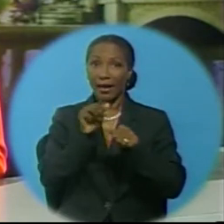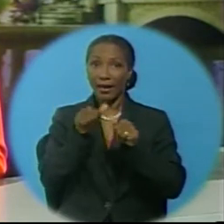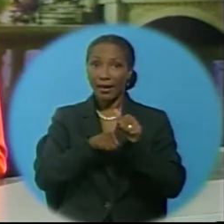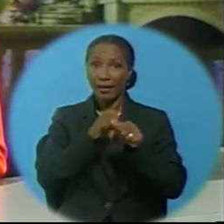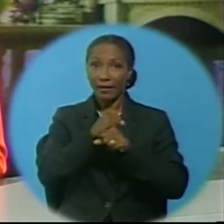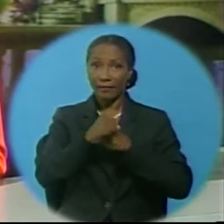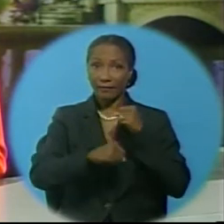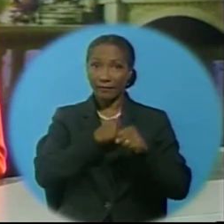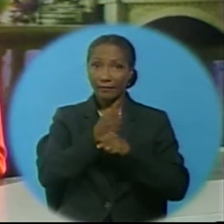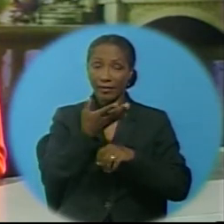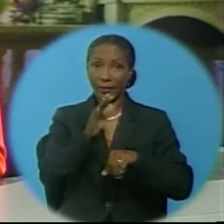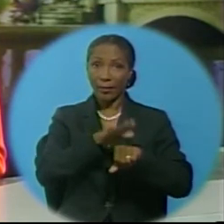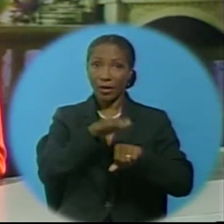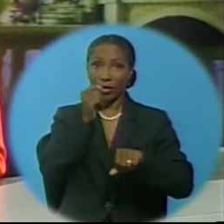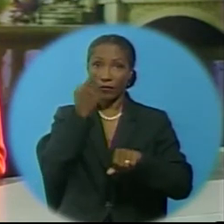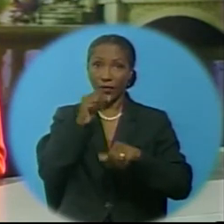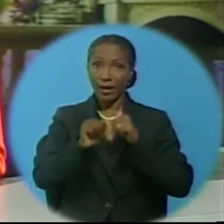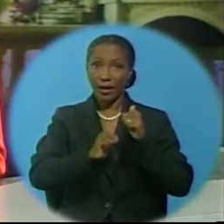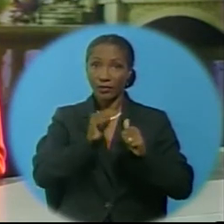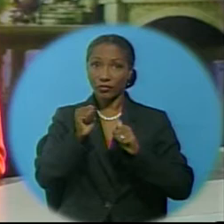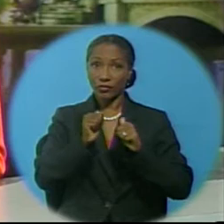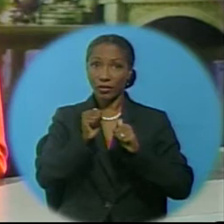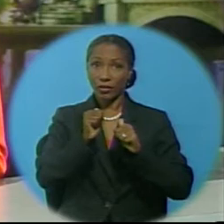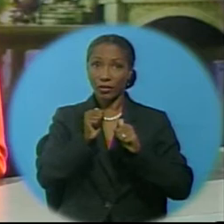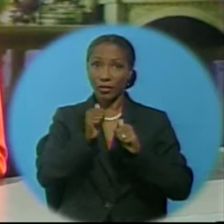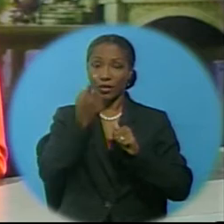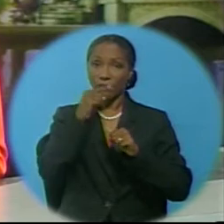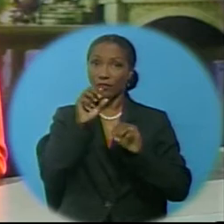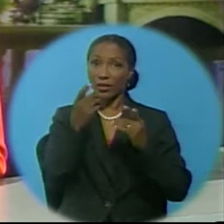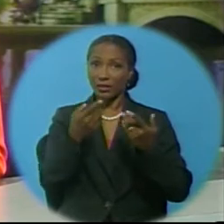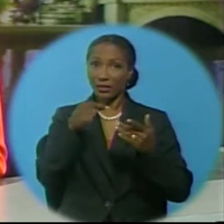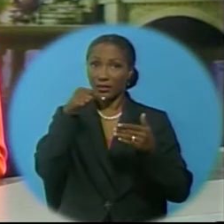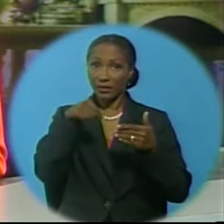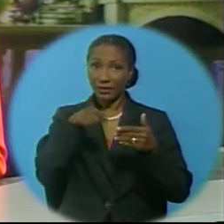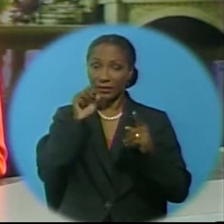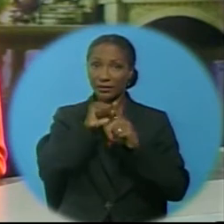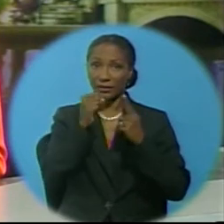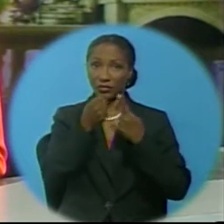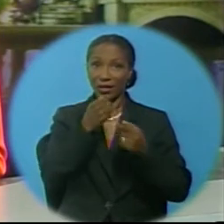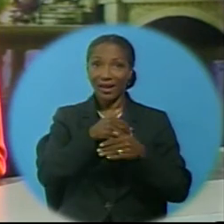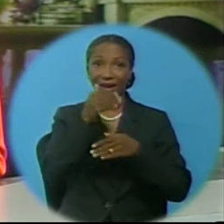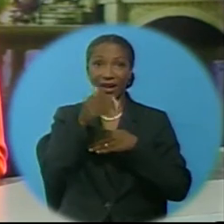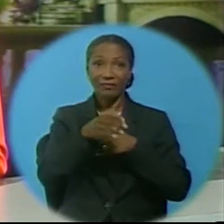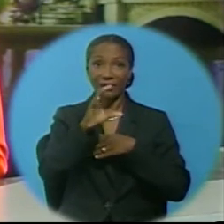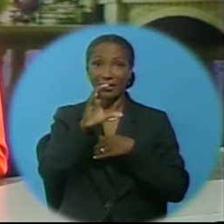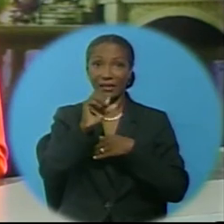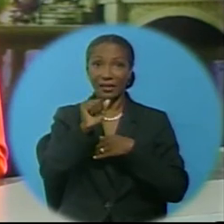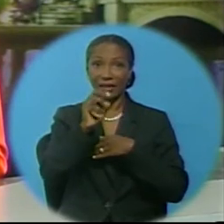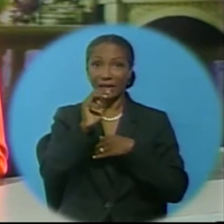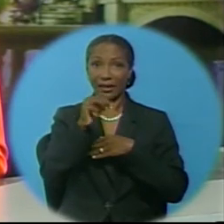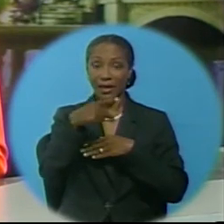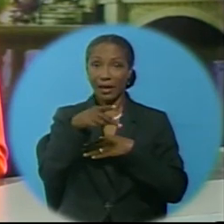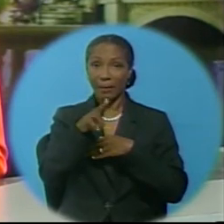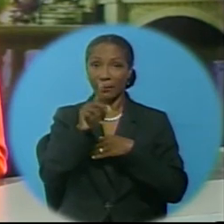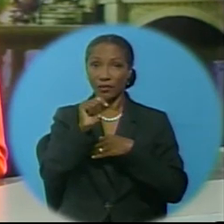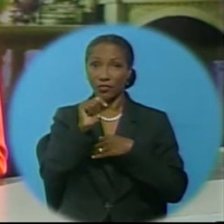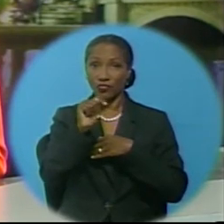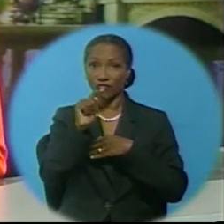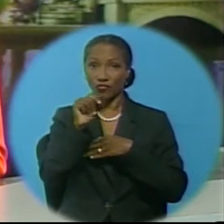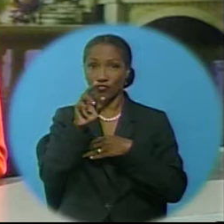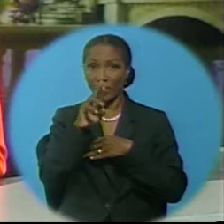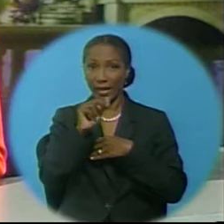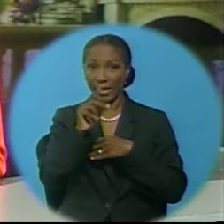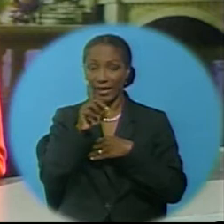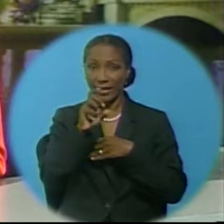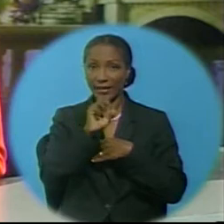There have been calls for action to address the situation, particularly following the Campus Trends tragedy. Minister of Labour, Senator Dr.